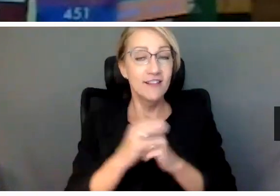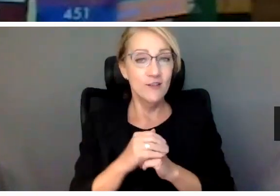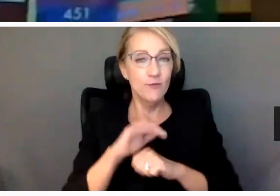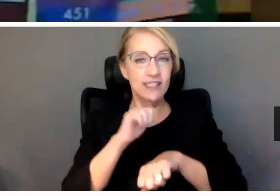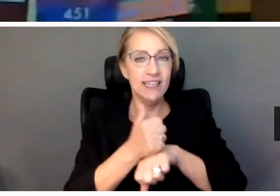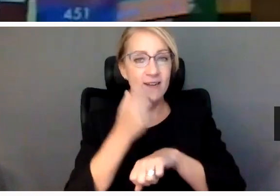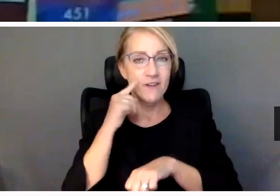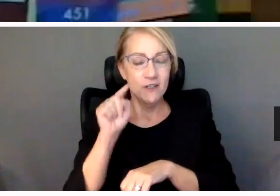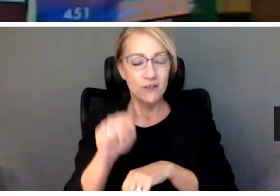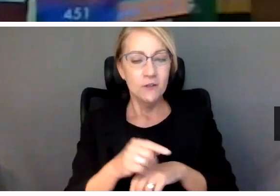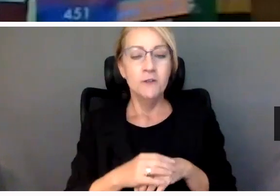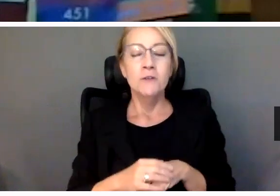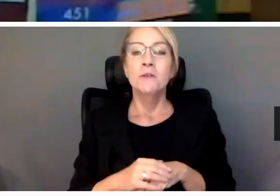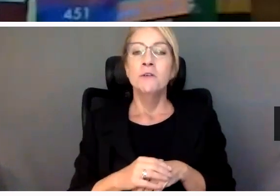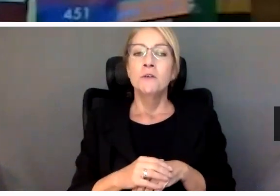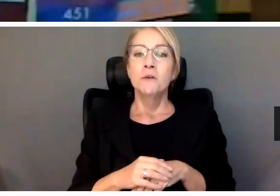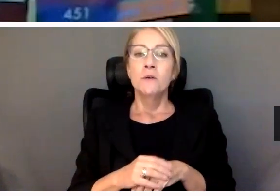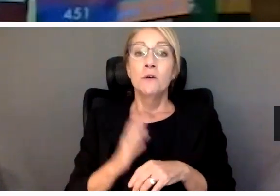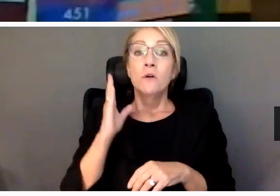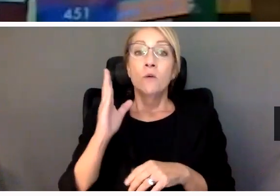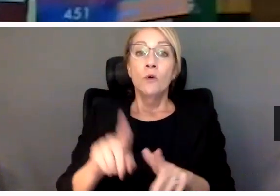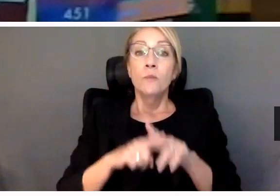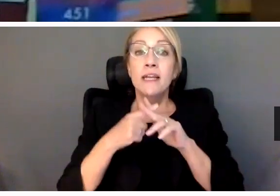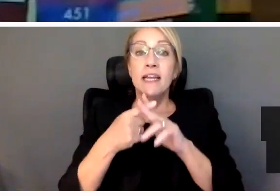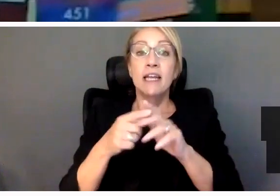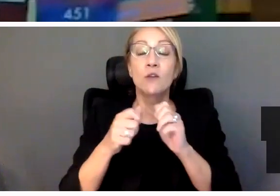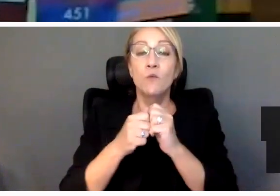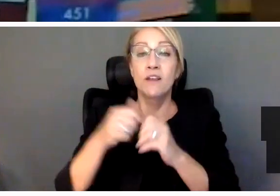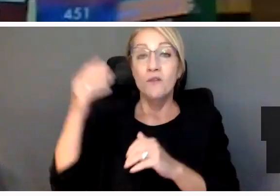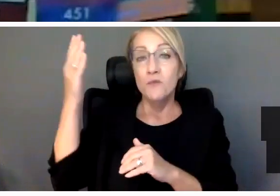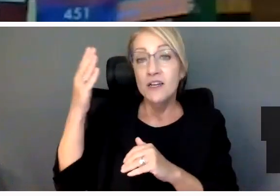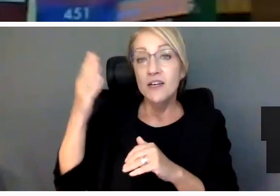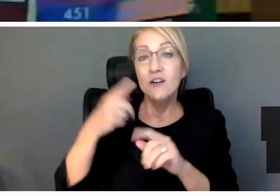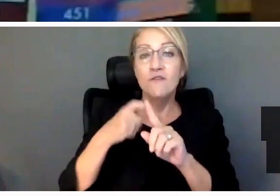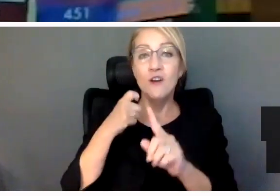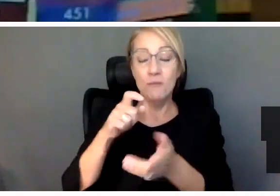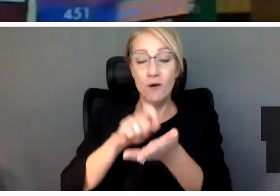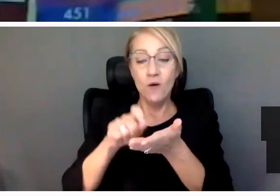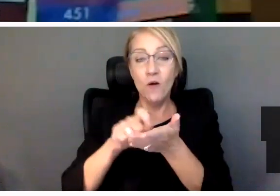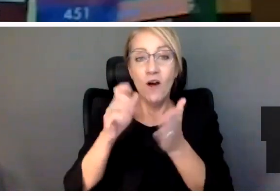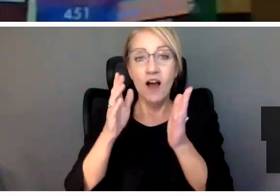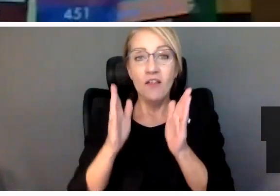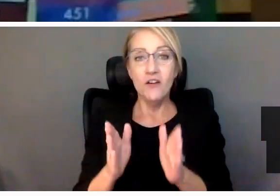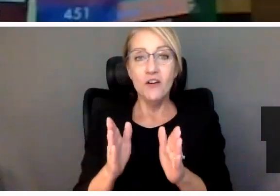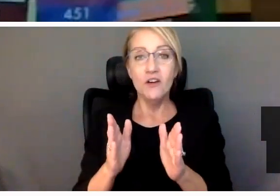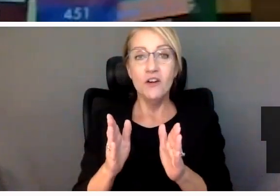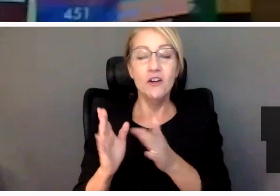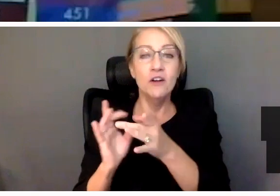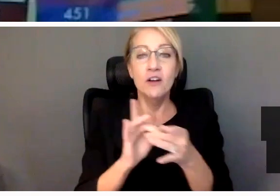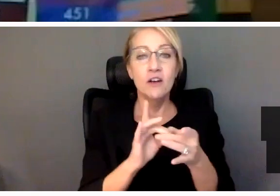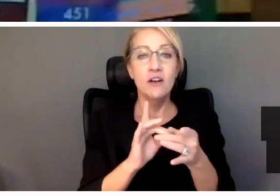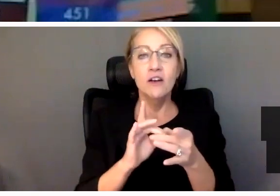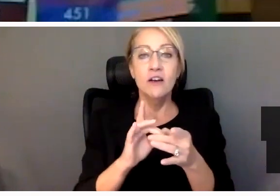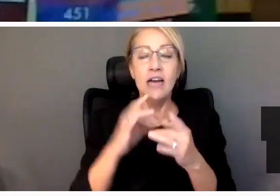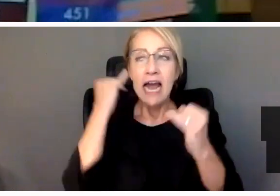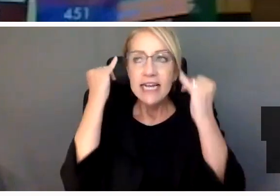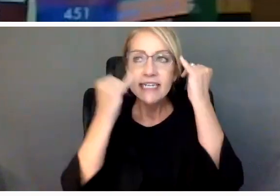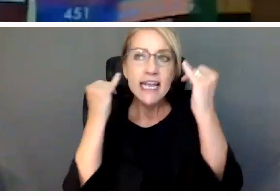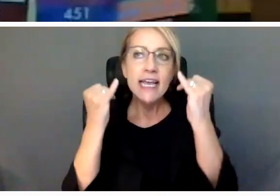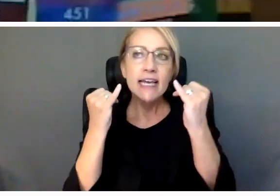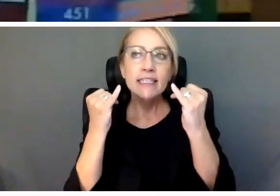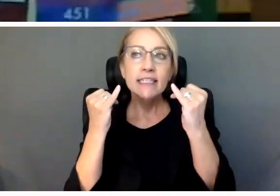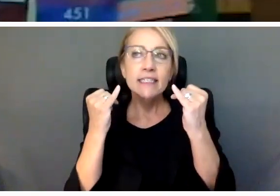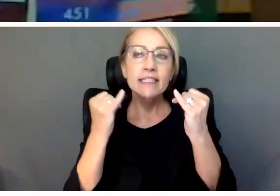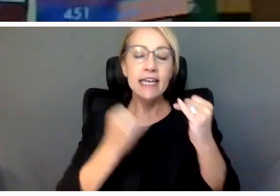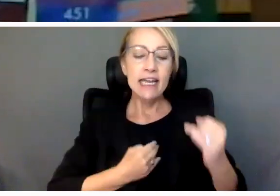to start out with a presentation from the author about the ideas and inspiration